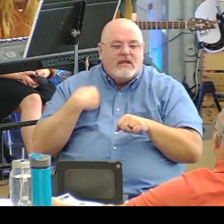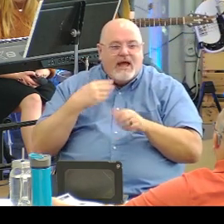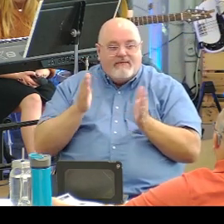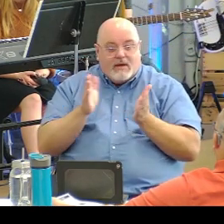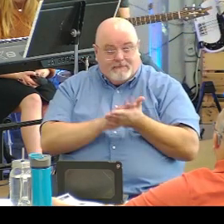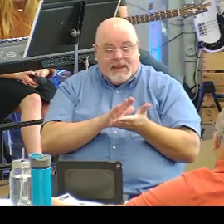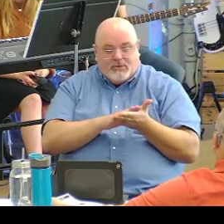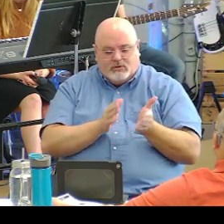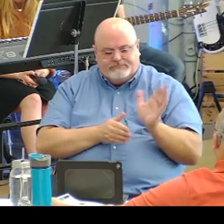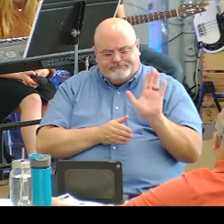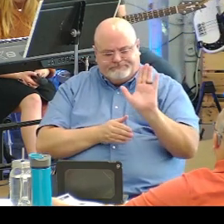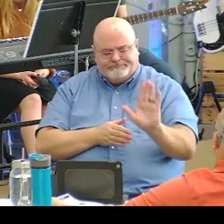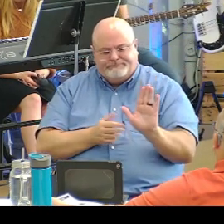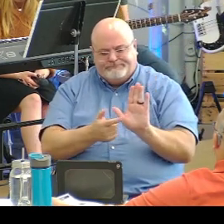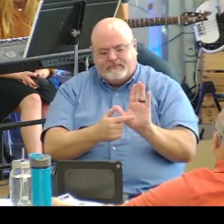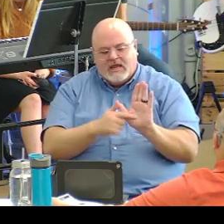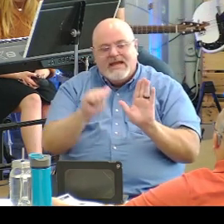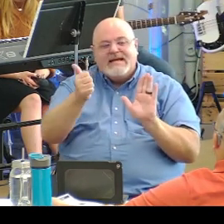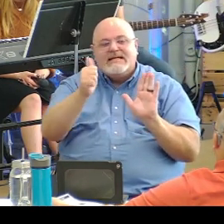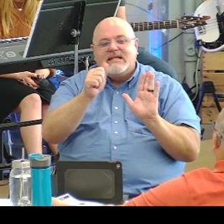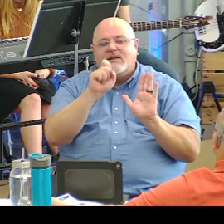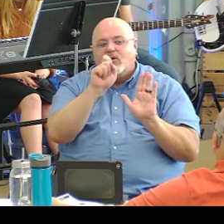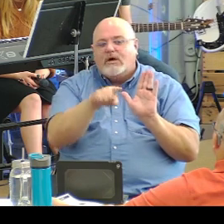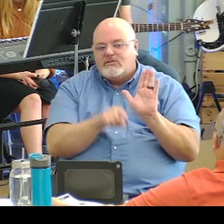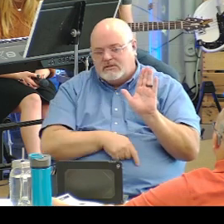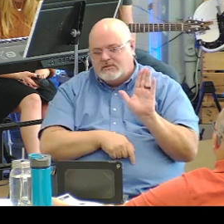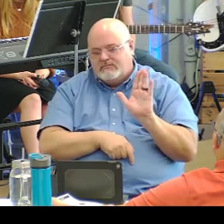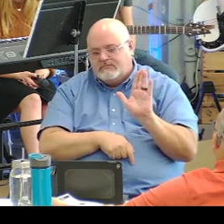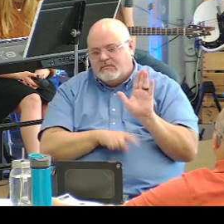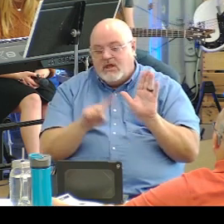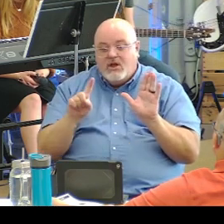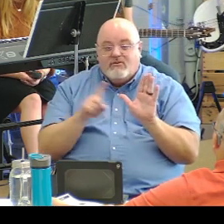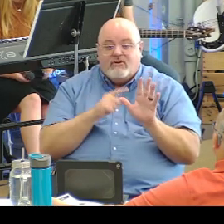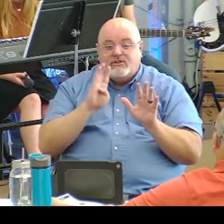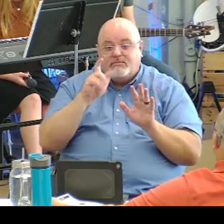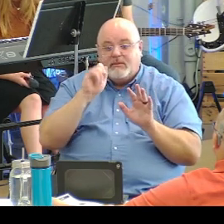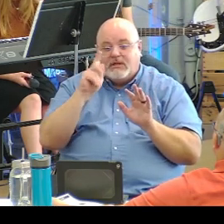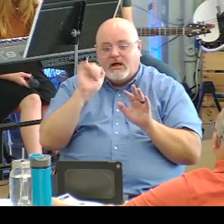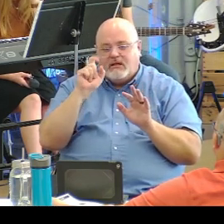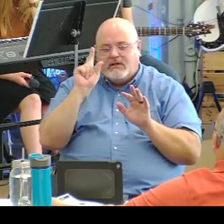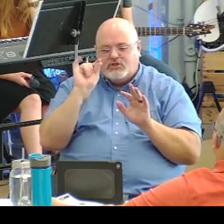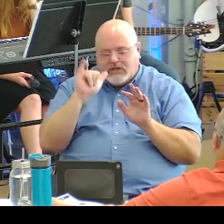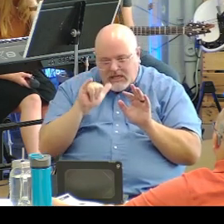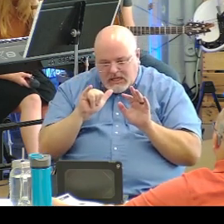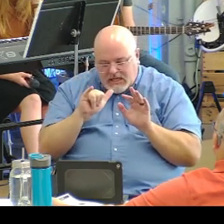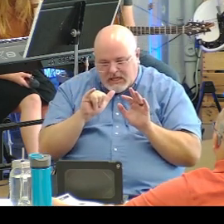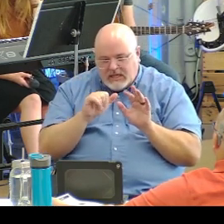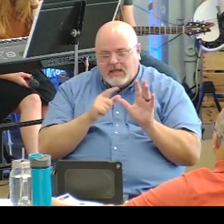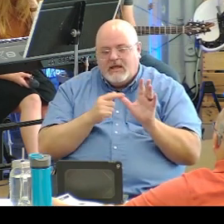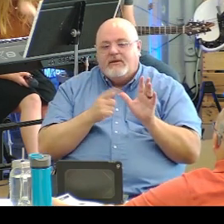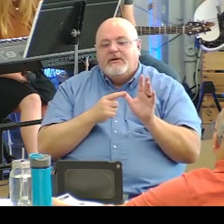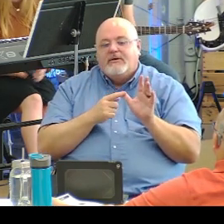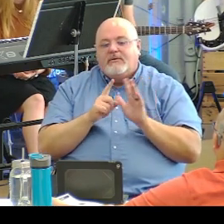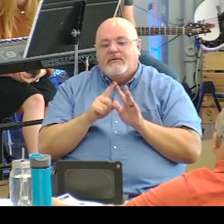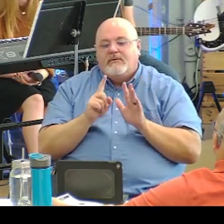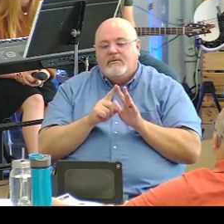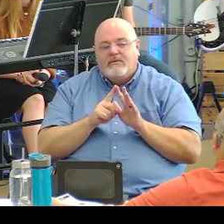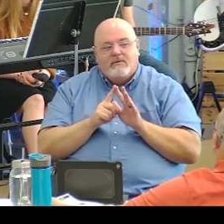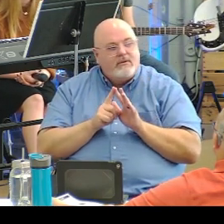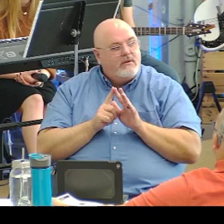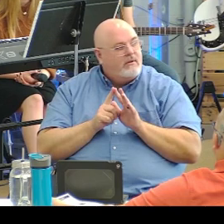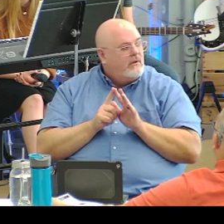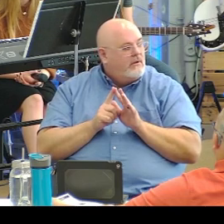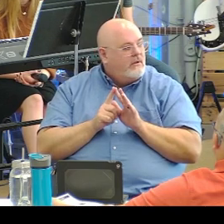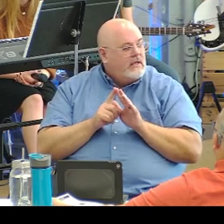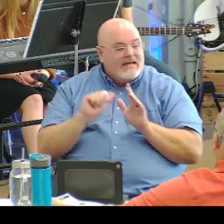And on that piece of paper, it's going to have 10 basic questions. So the first week's bibliology. So at the introductory session, you're going to get a paper for bibliology.